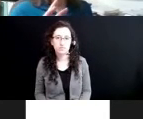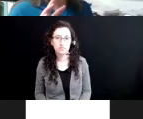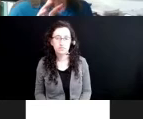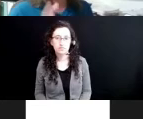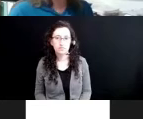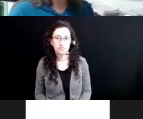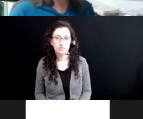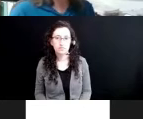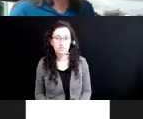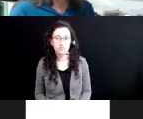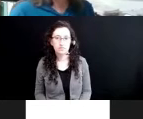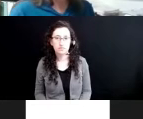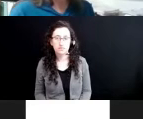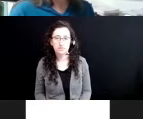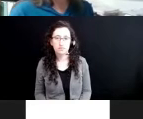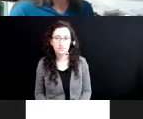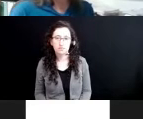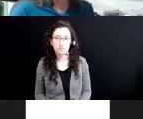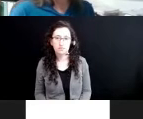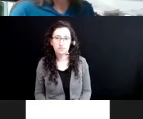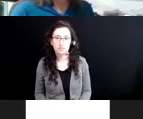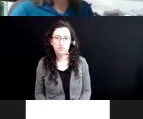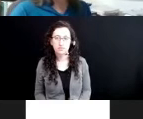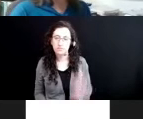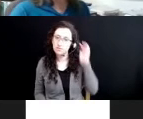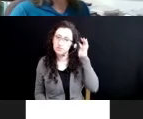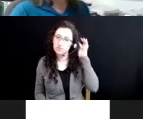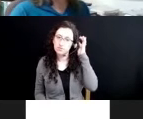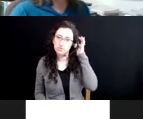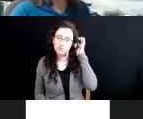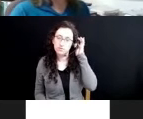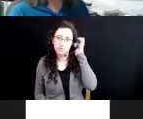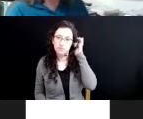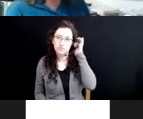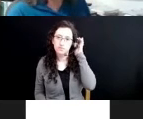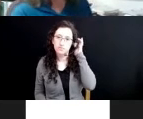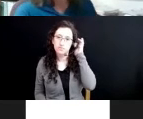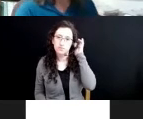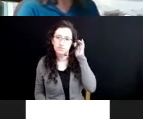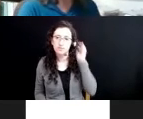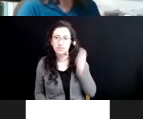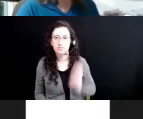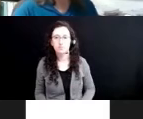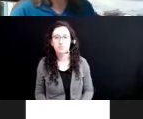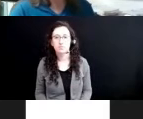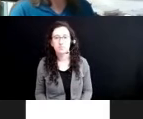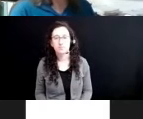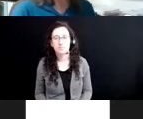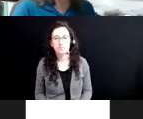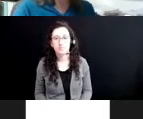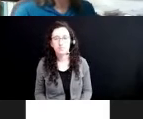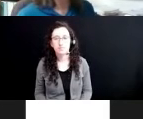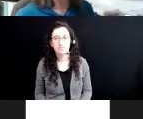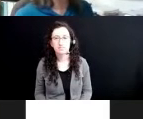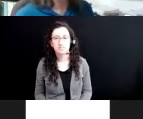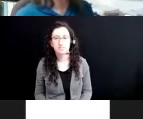means battling the non-natives. I mean, it's a battle. It's like doing laundry, dishes. It's a never-ending